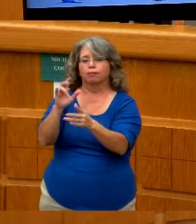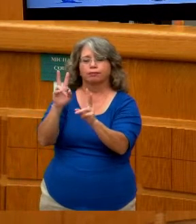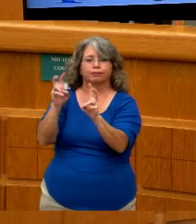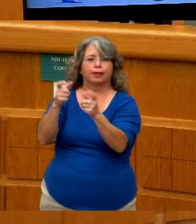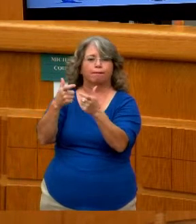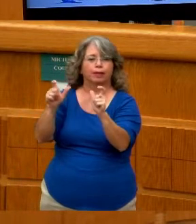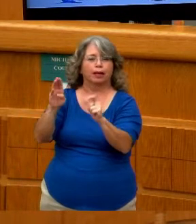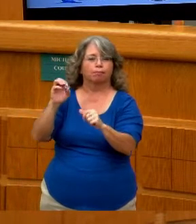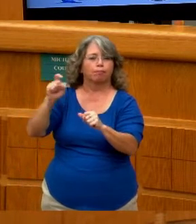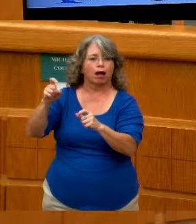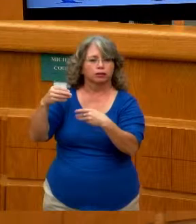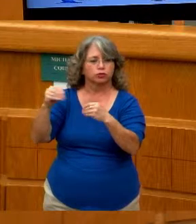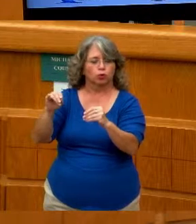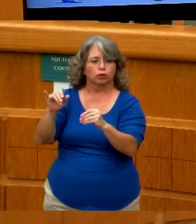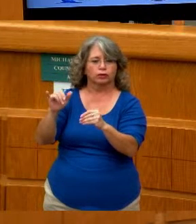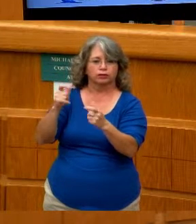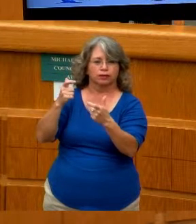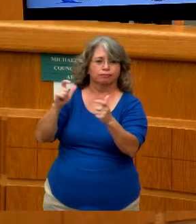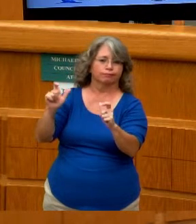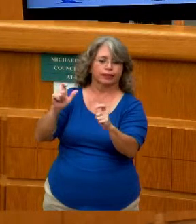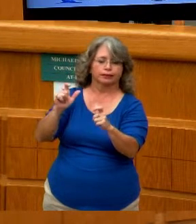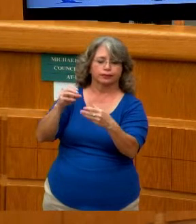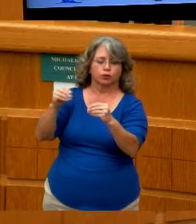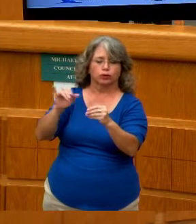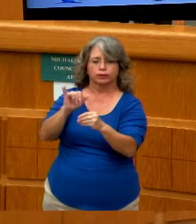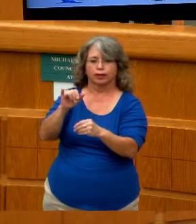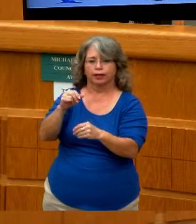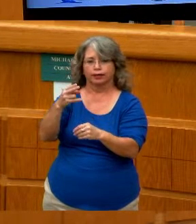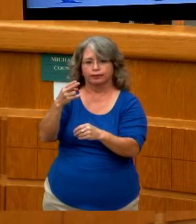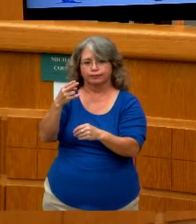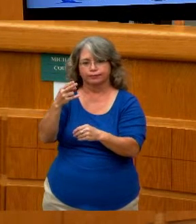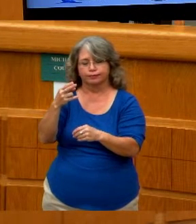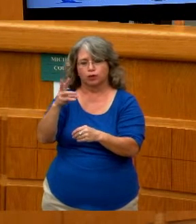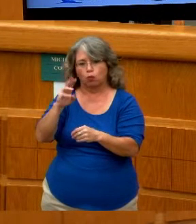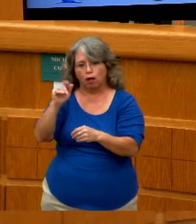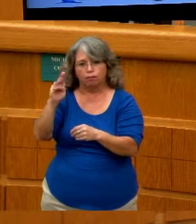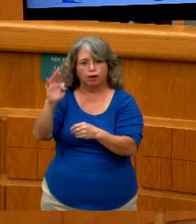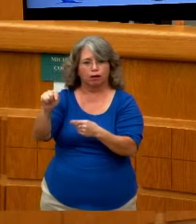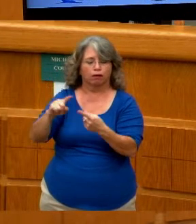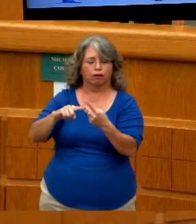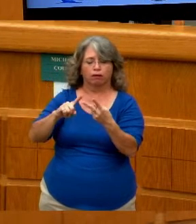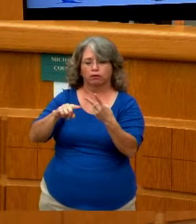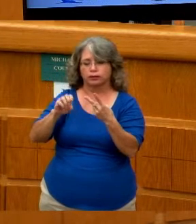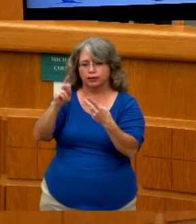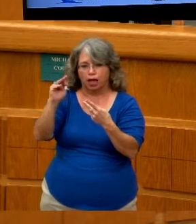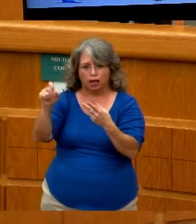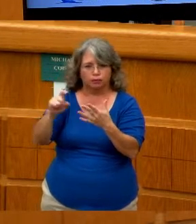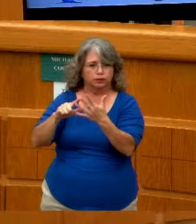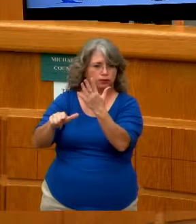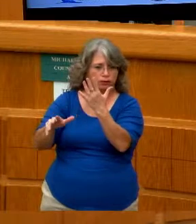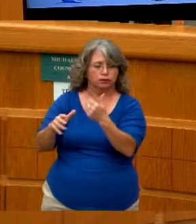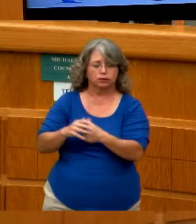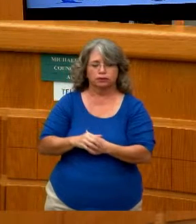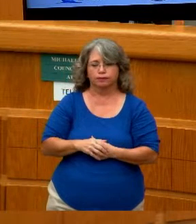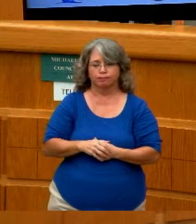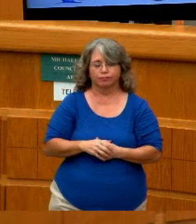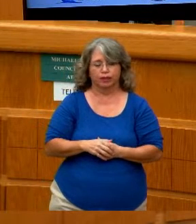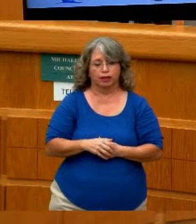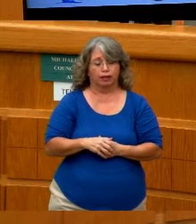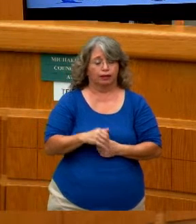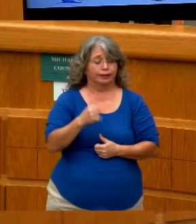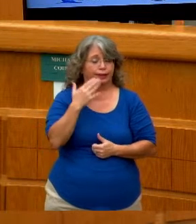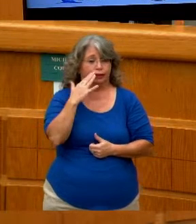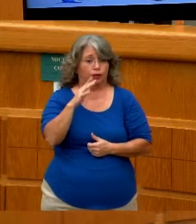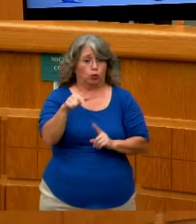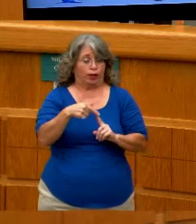don't have an explanation for the big box store. Maybe some people there aren't wearing masks the way we do here. I have noticed that there's pretty good mask